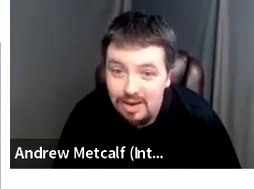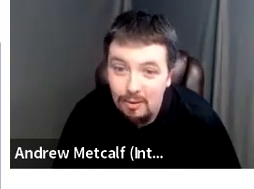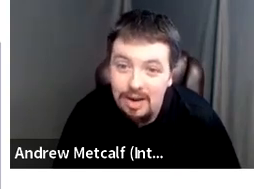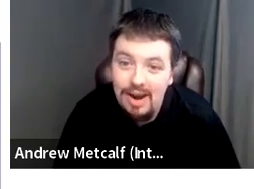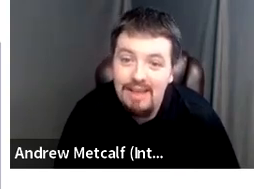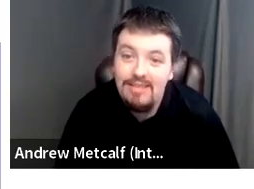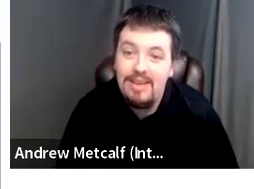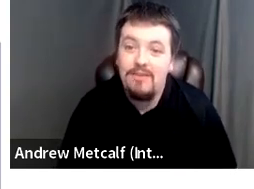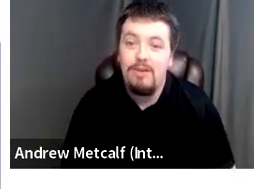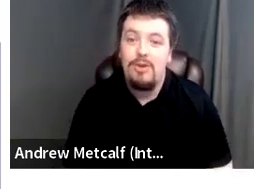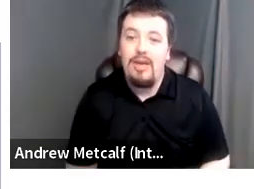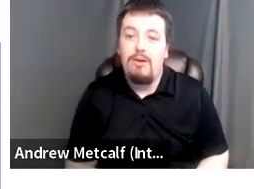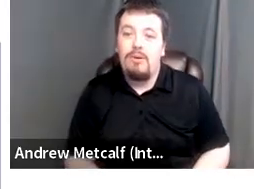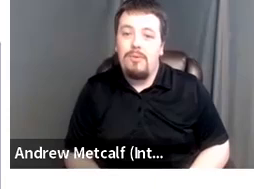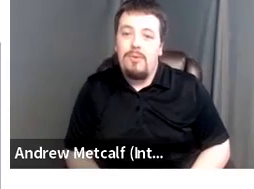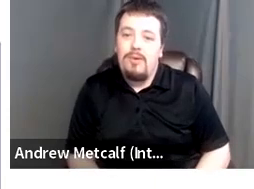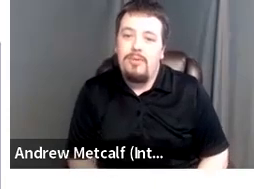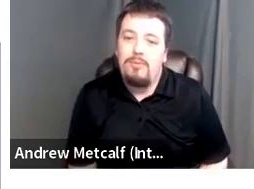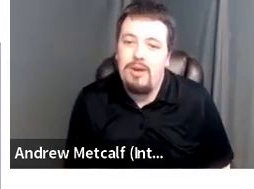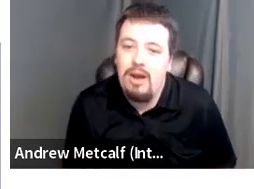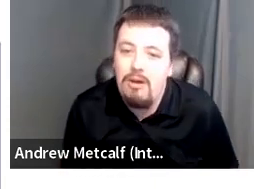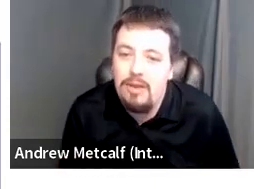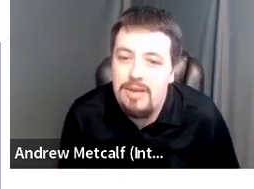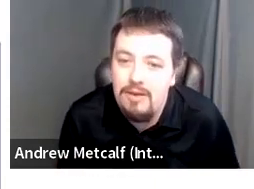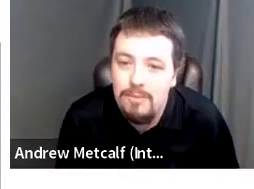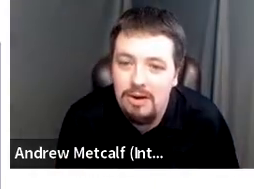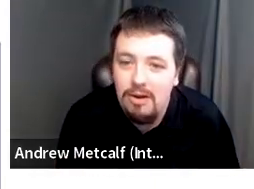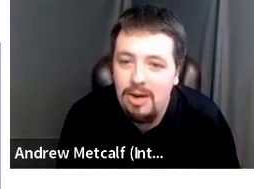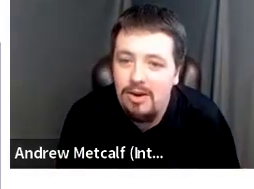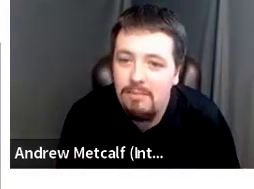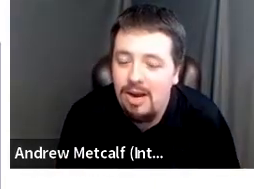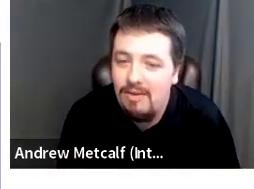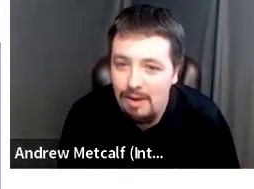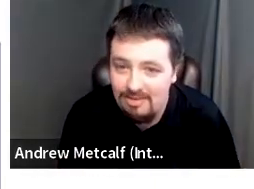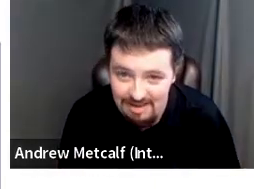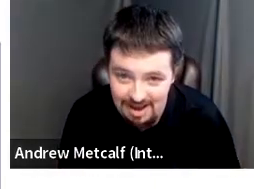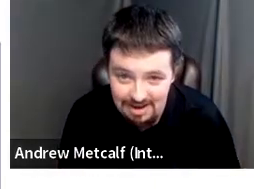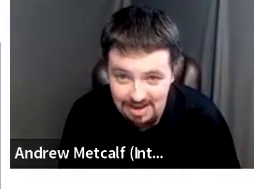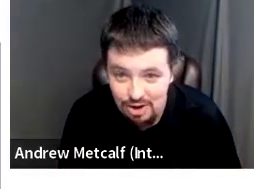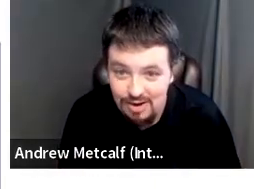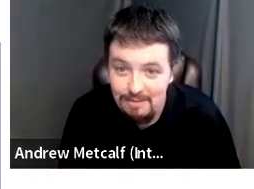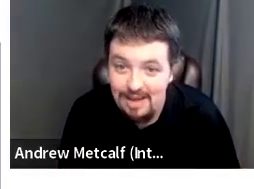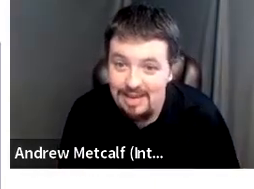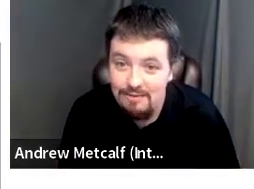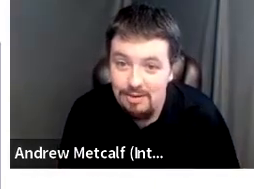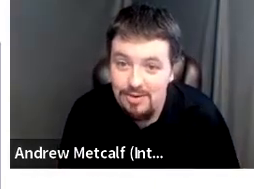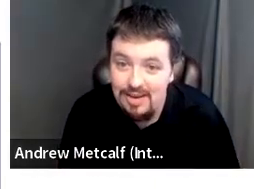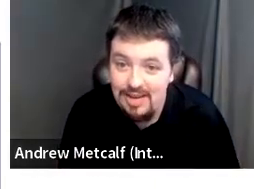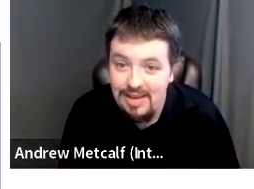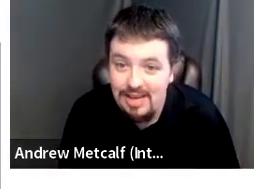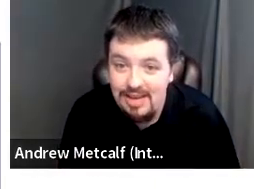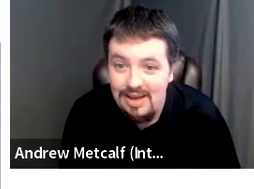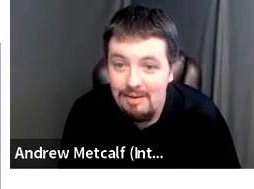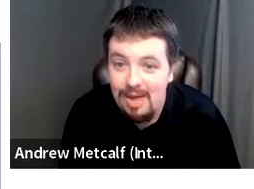community. No one ever asked the deaf community, oh, we better not call them deaf. We better call them hearing impaired. That was not created by the deaf